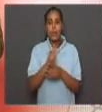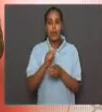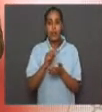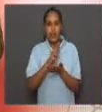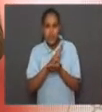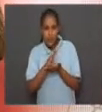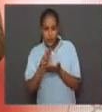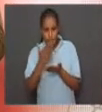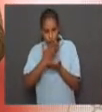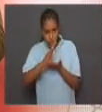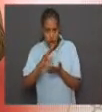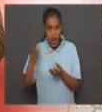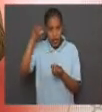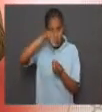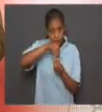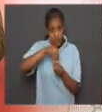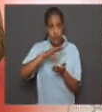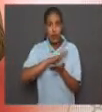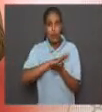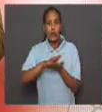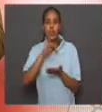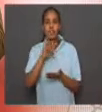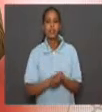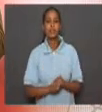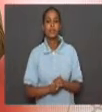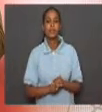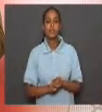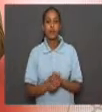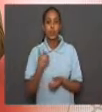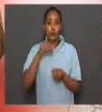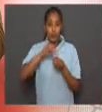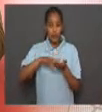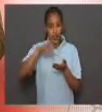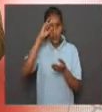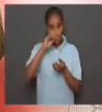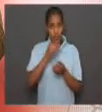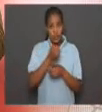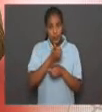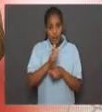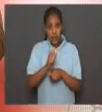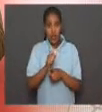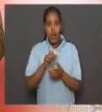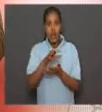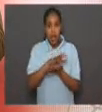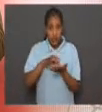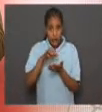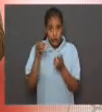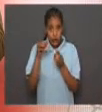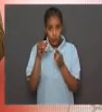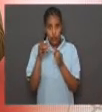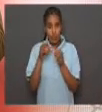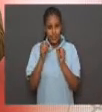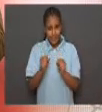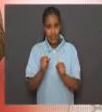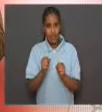to remove additional impurities. We also learned that metals are alloyed to add